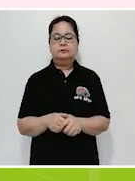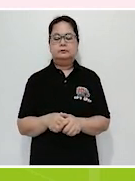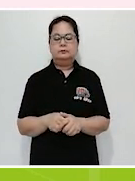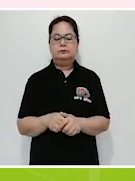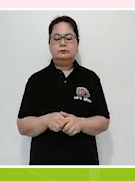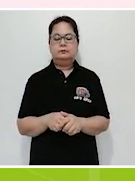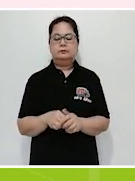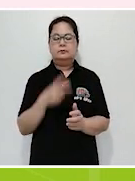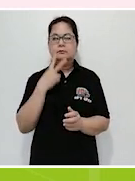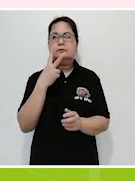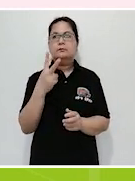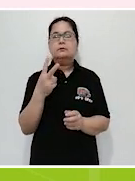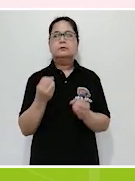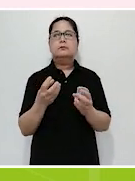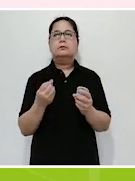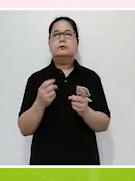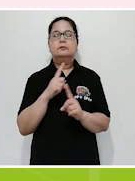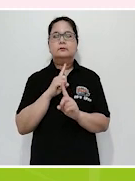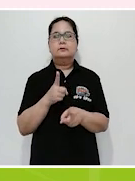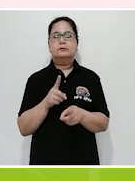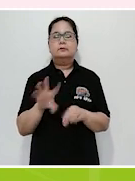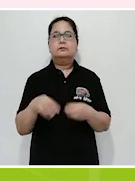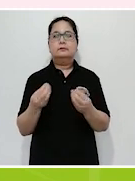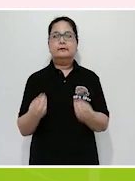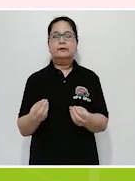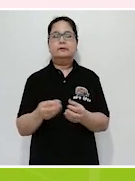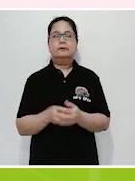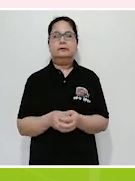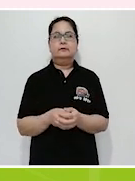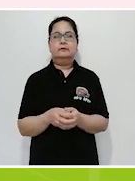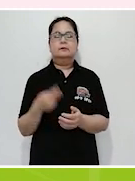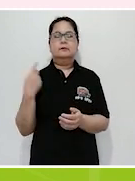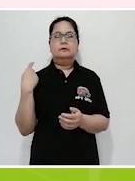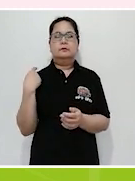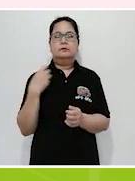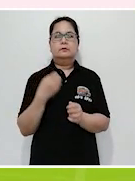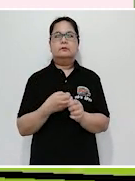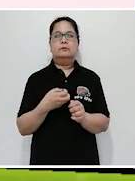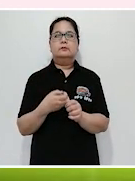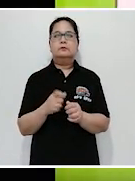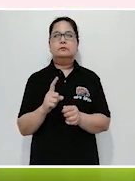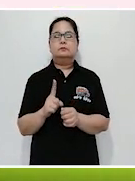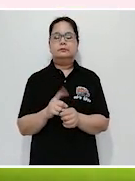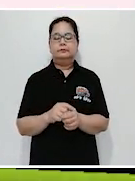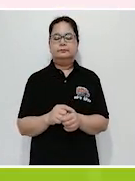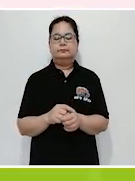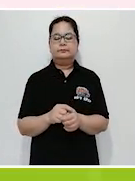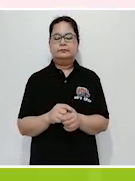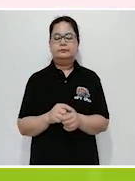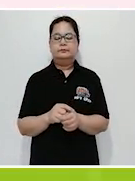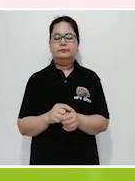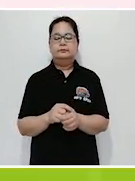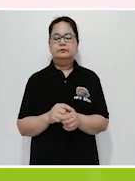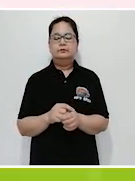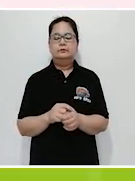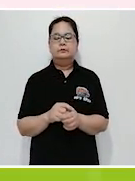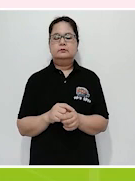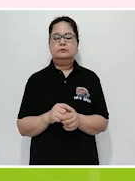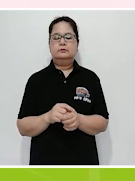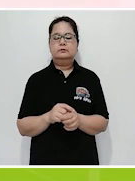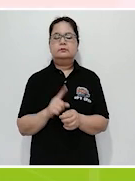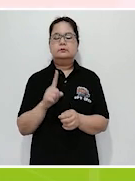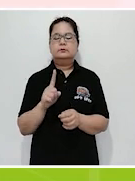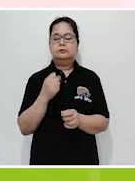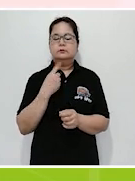Oh, I see a lot of answers being given. Let us have them one by one.